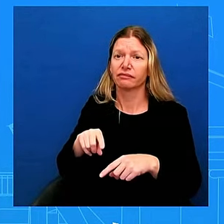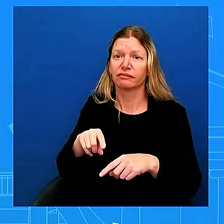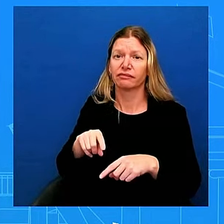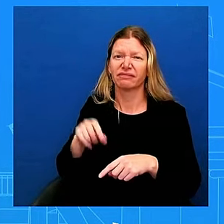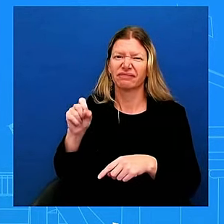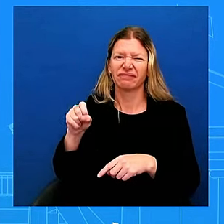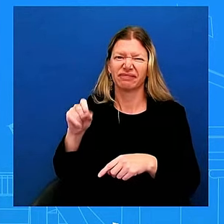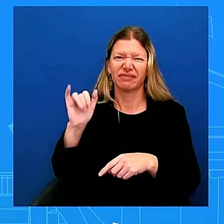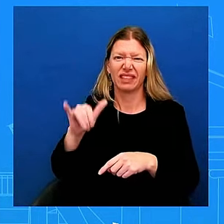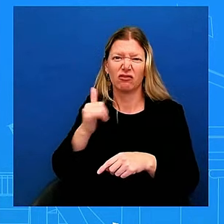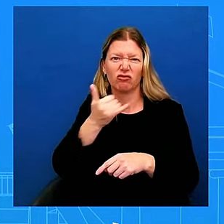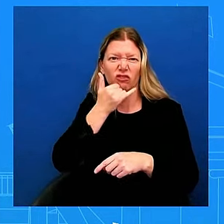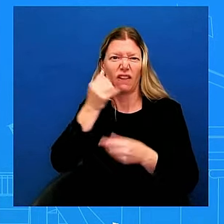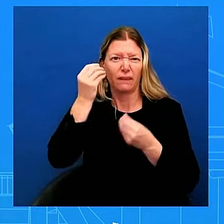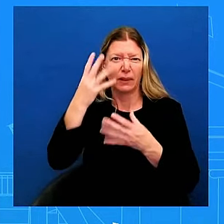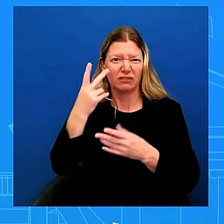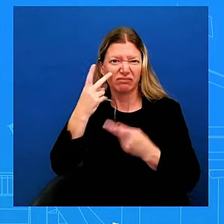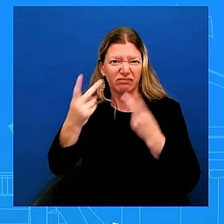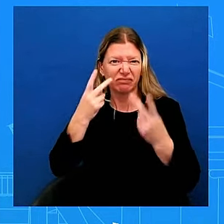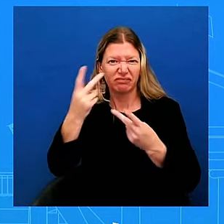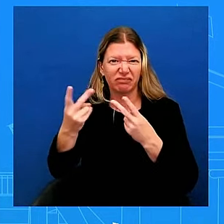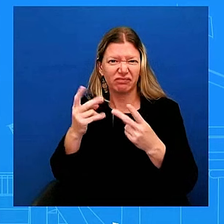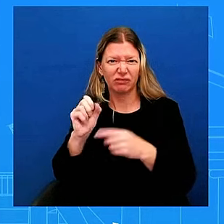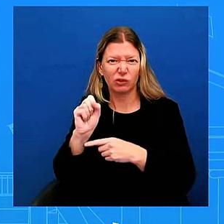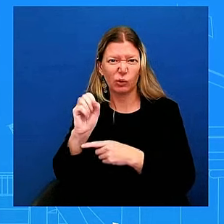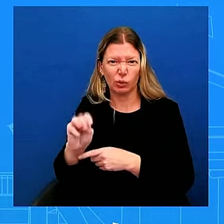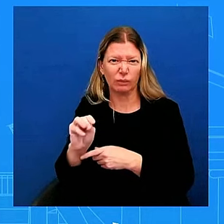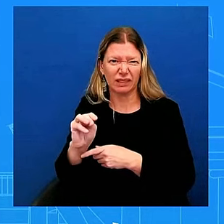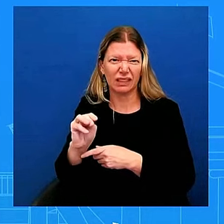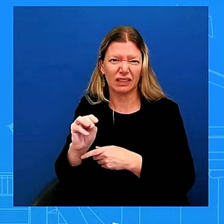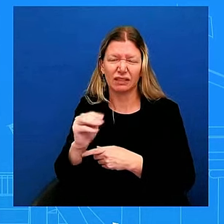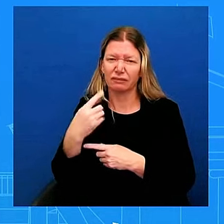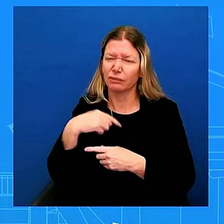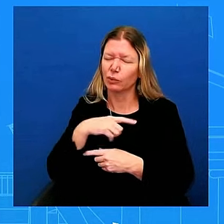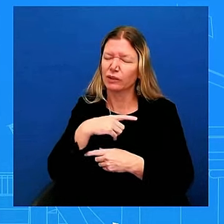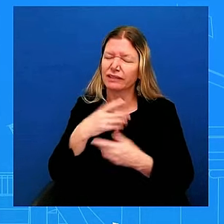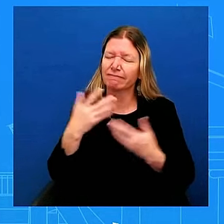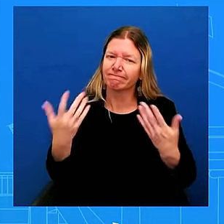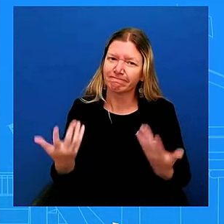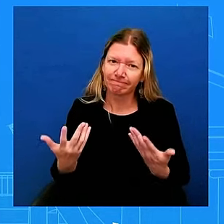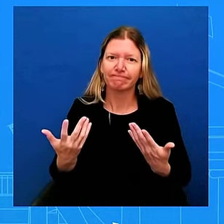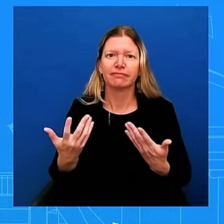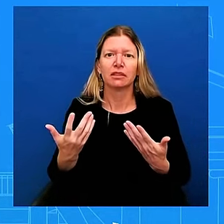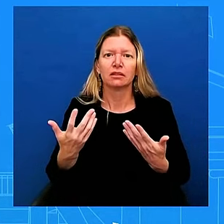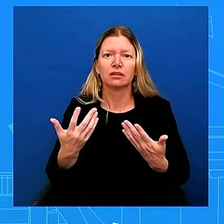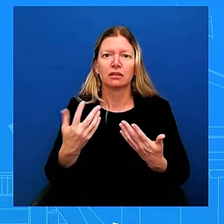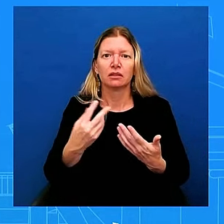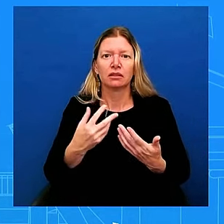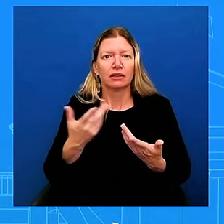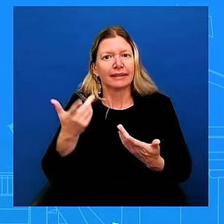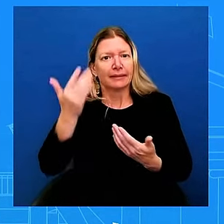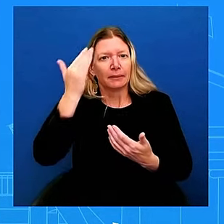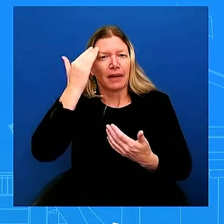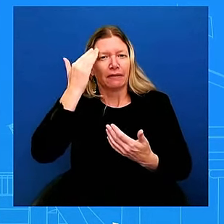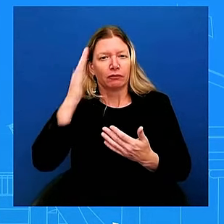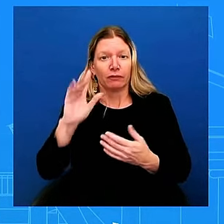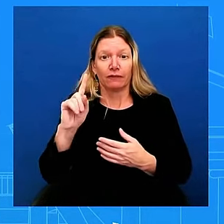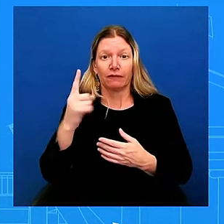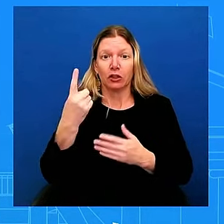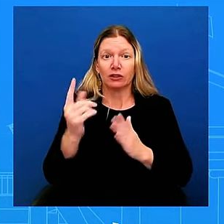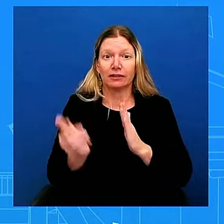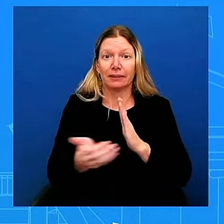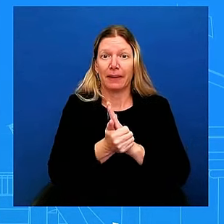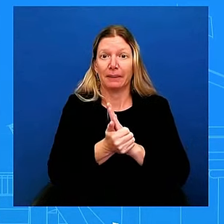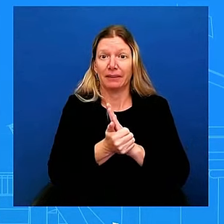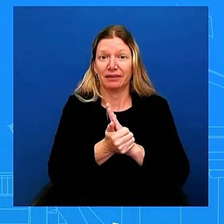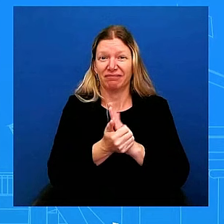are very mindful of the First Amendment right that is one of the underpinnings of this country. And so the balance between respecting